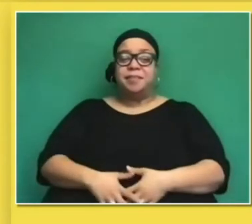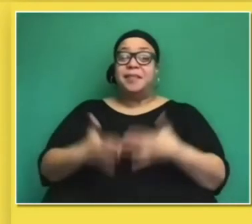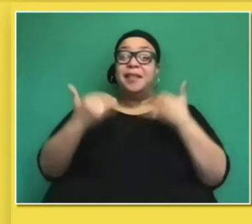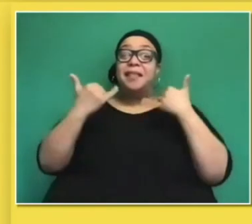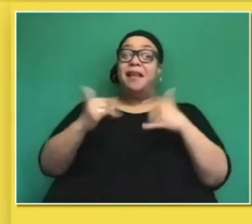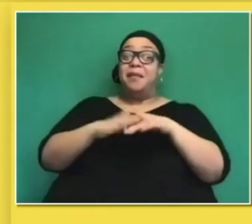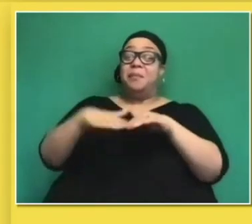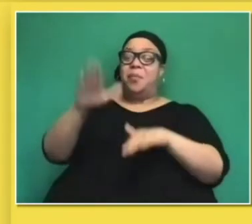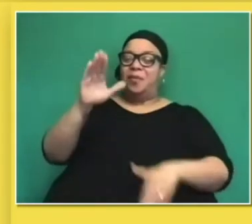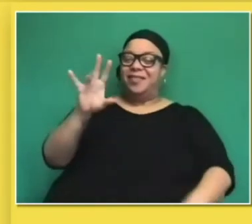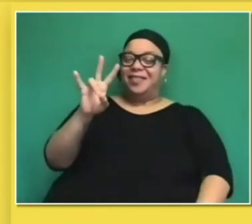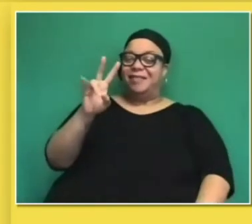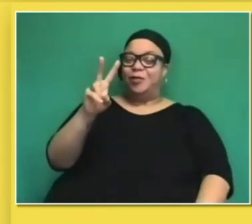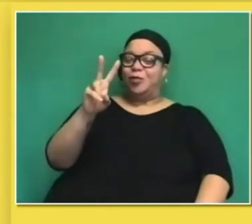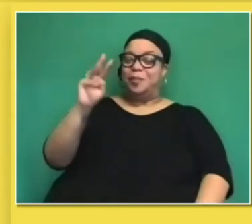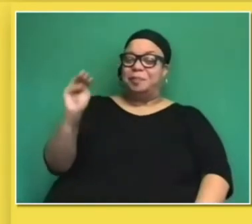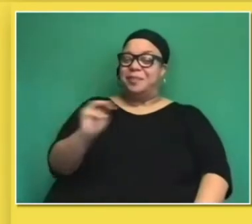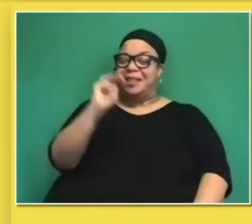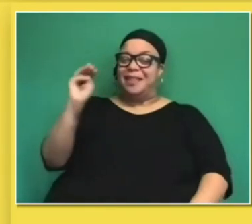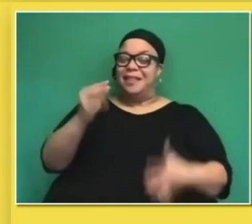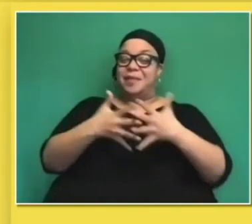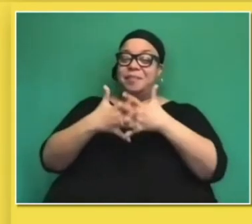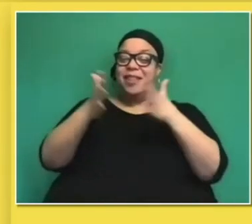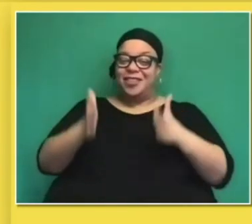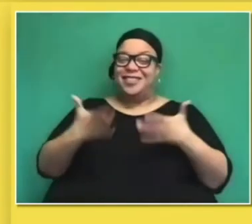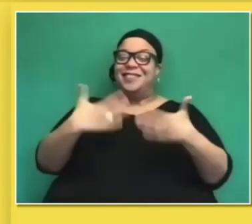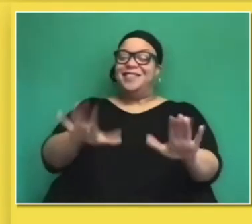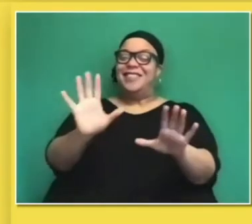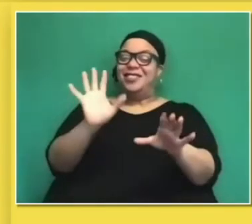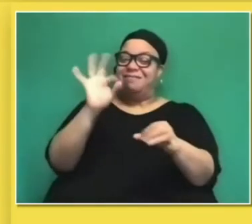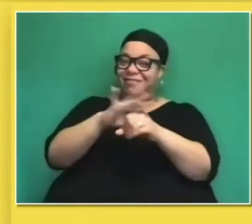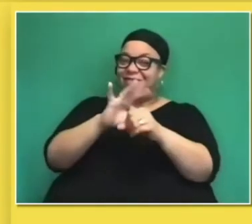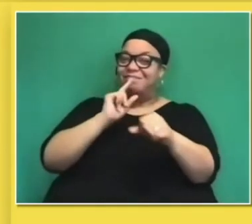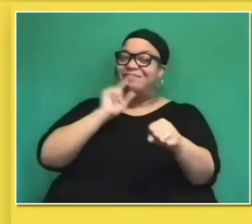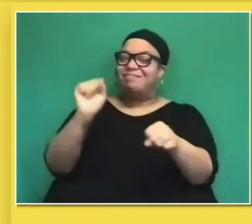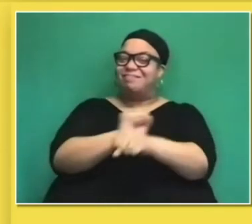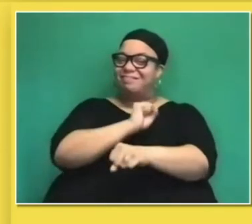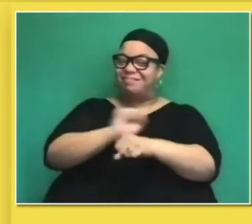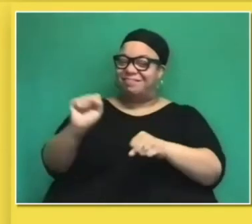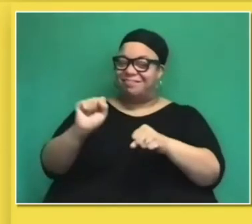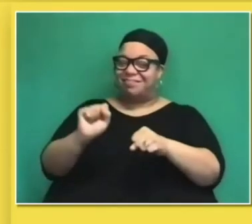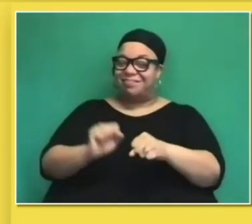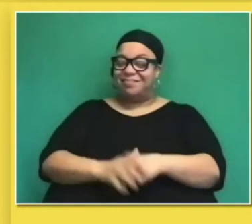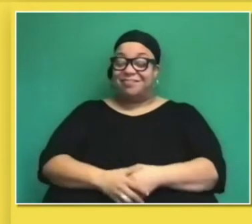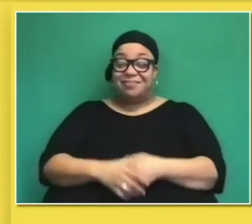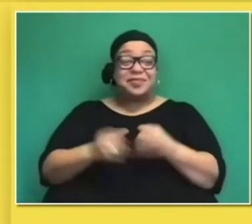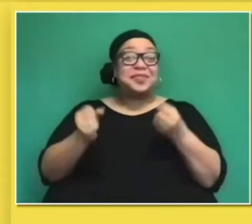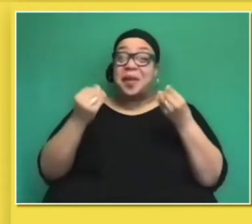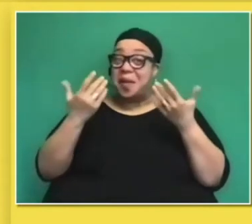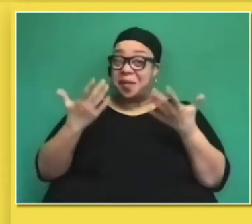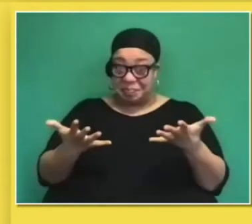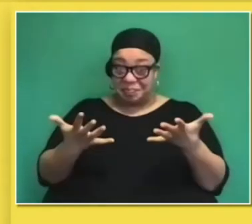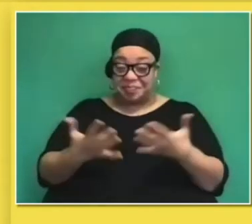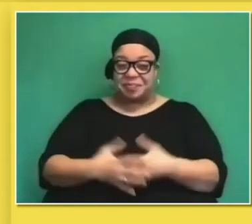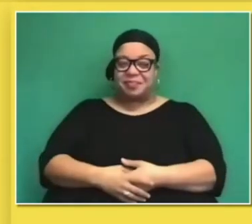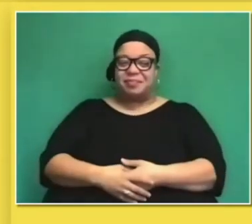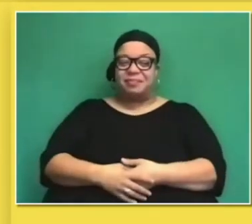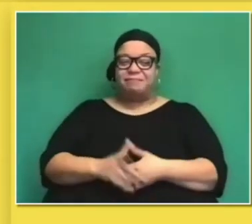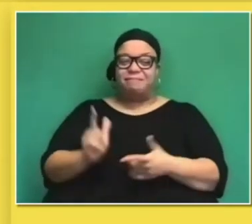voted this year to repudiate extremism, racism, Trumpism.